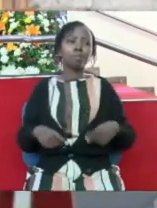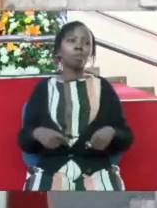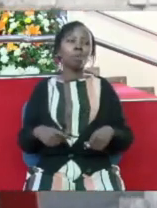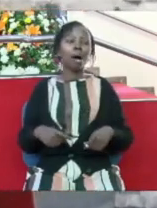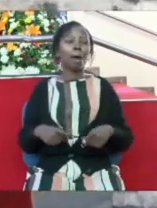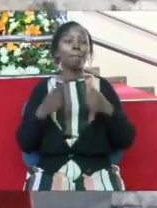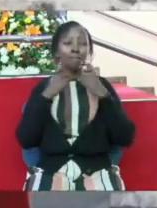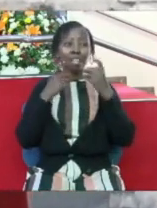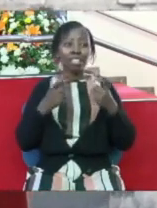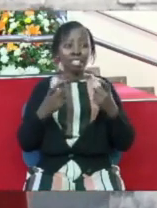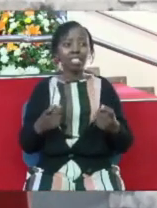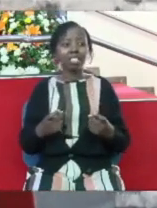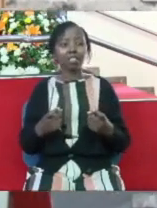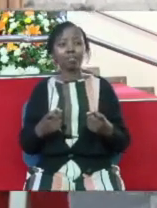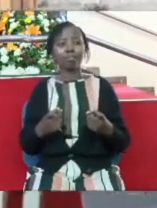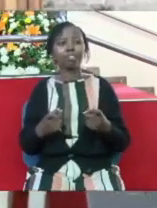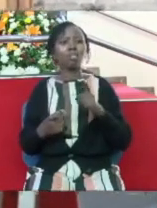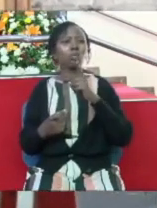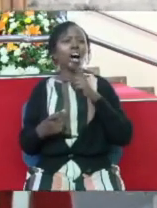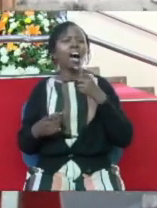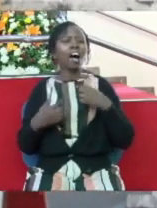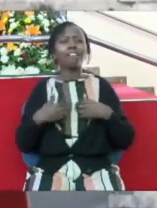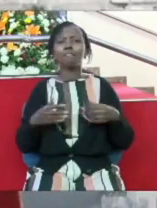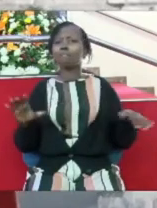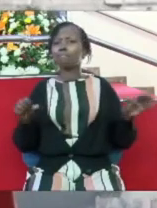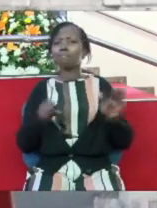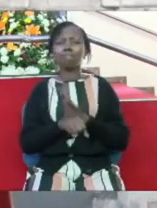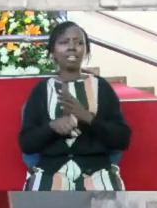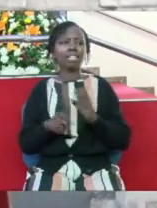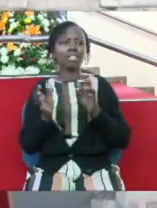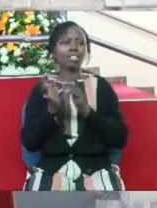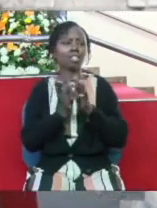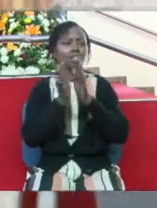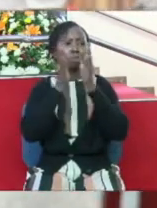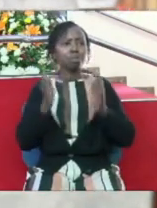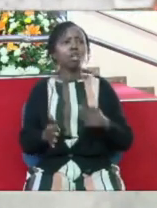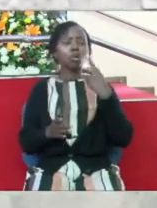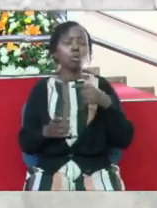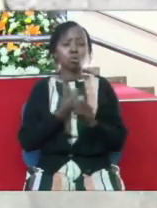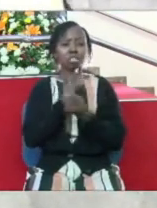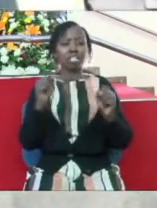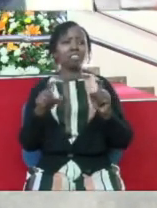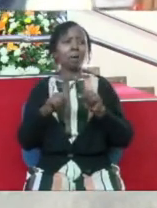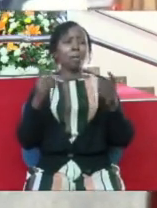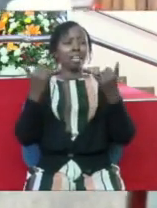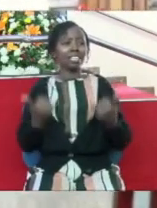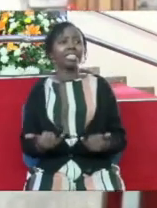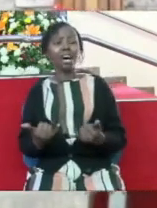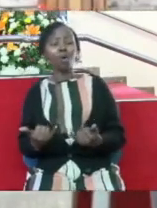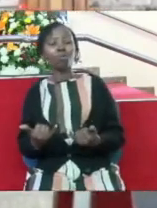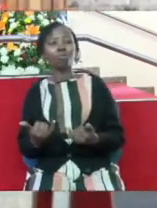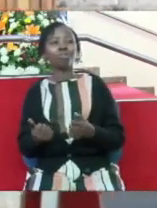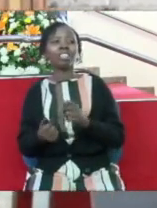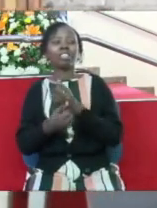waende kupotea. And so we have so many Christians who were once born again but have stepped into the area of deception. Na kuna wengi walikuwa